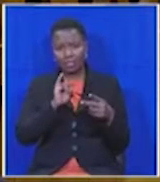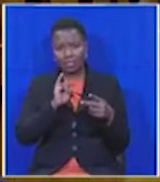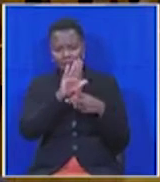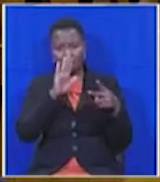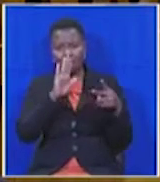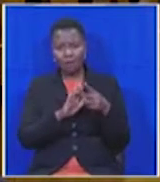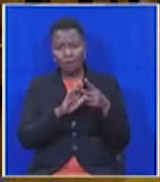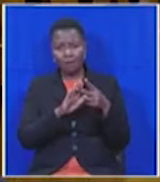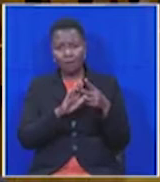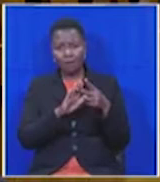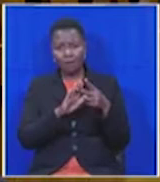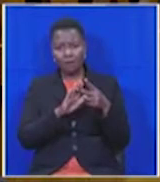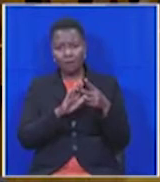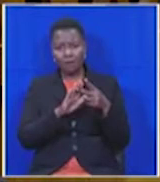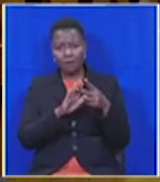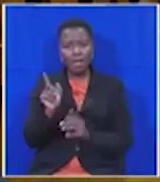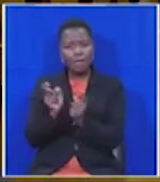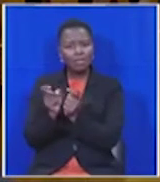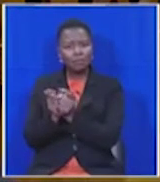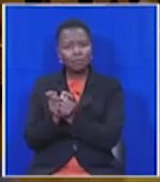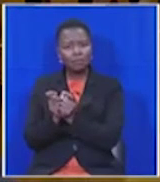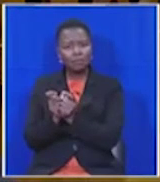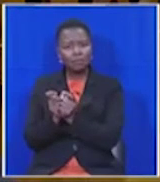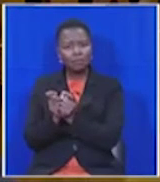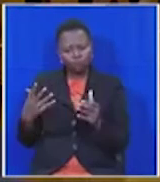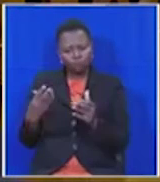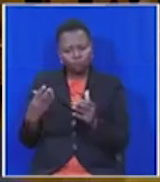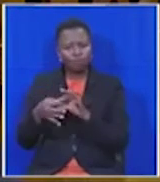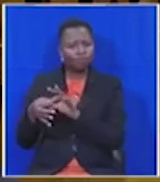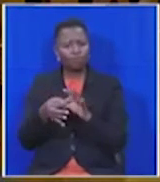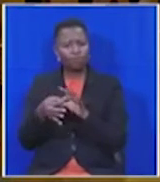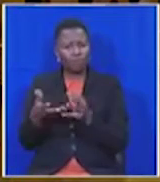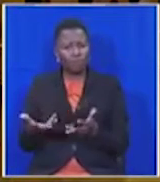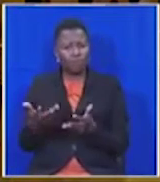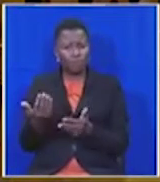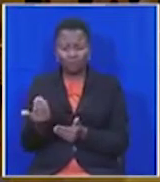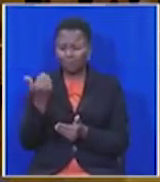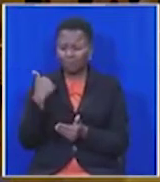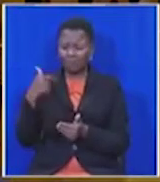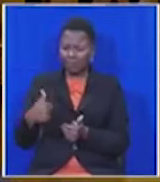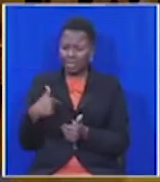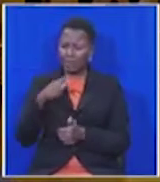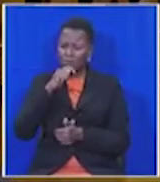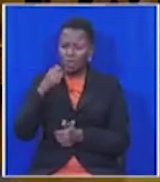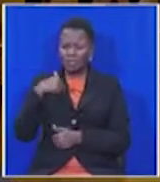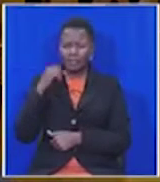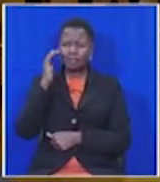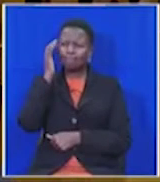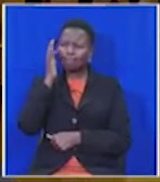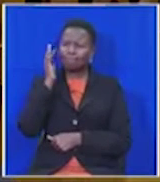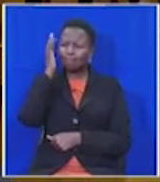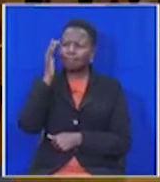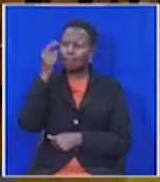had a sort of unity inside that committee. After I worked out this morning that just